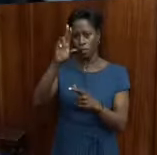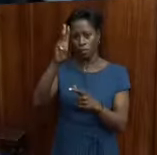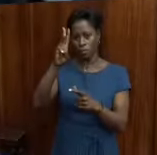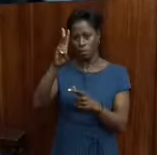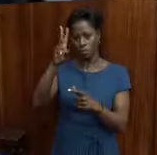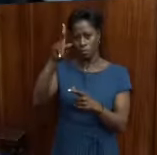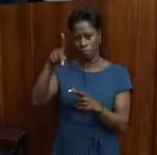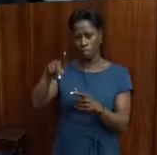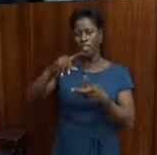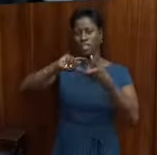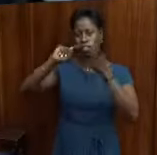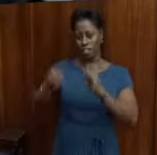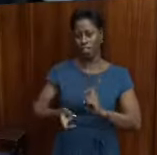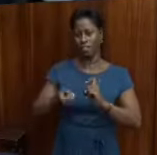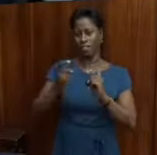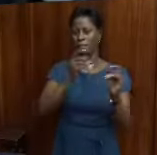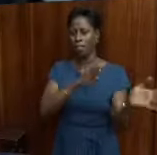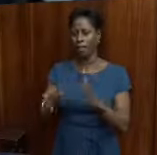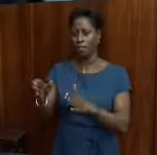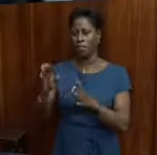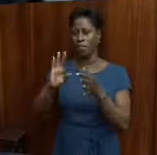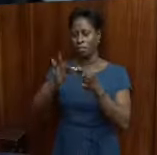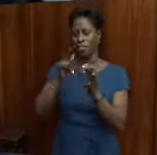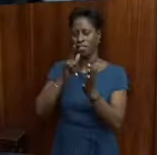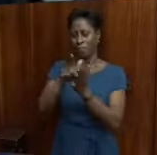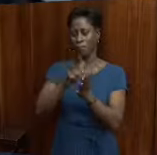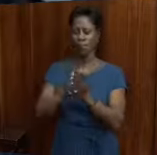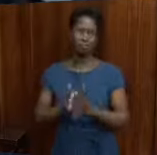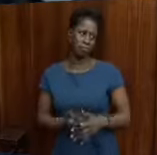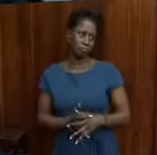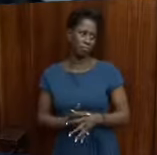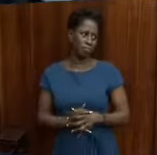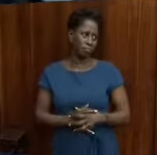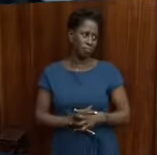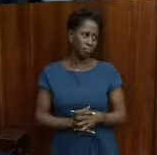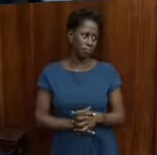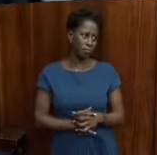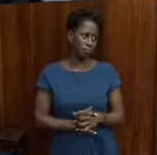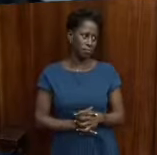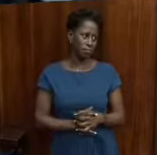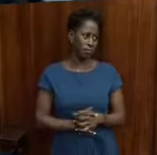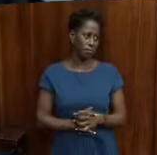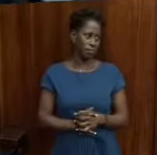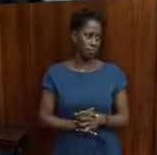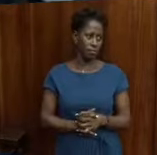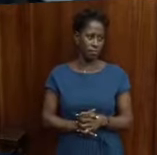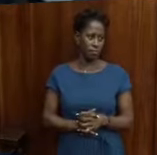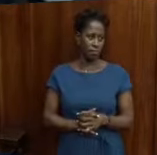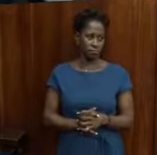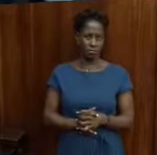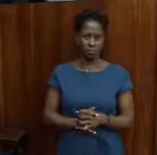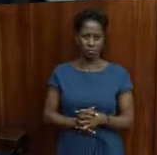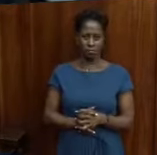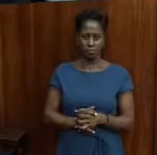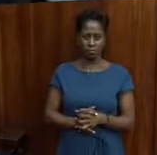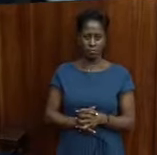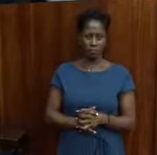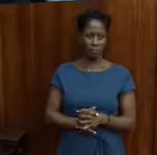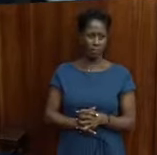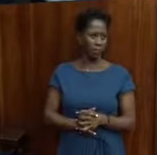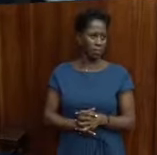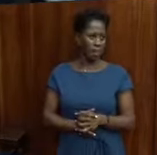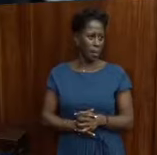On the Under the IFC model, the